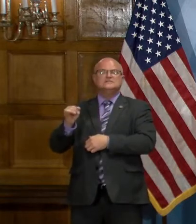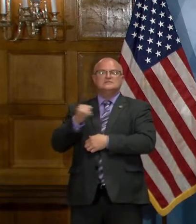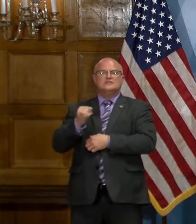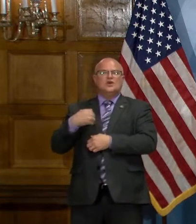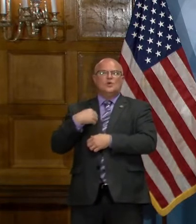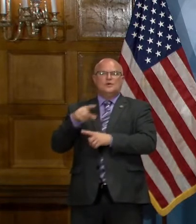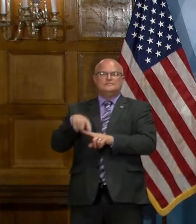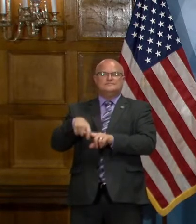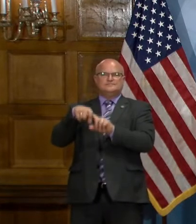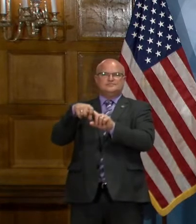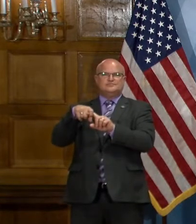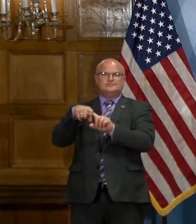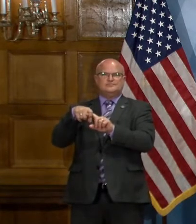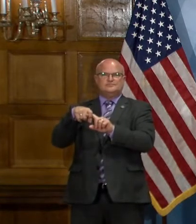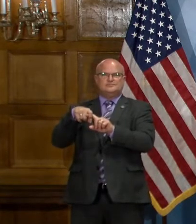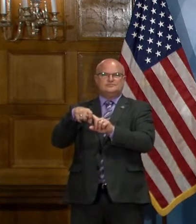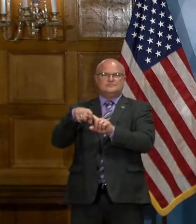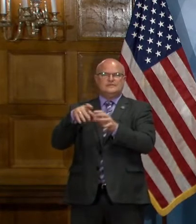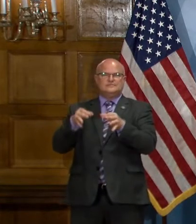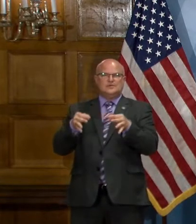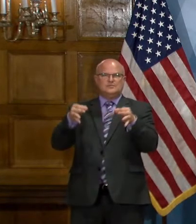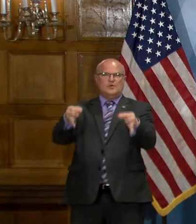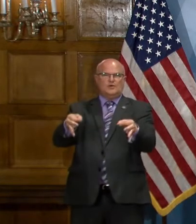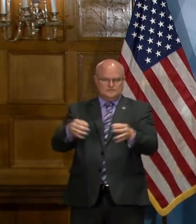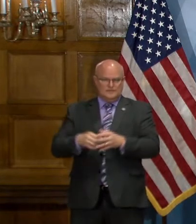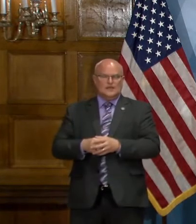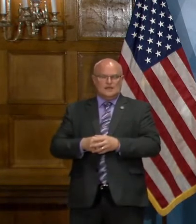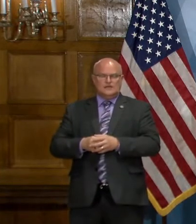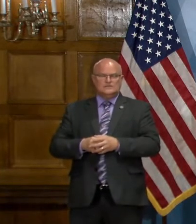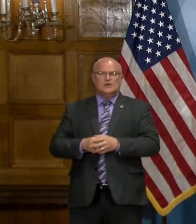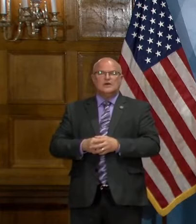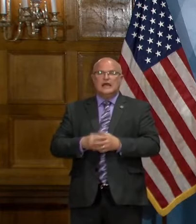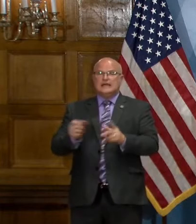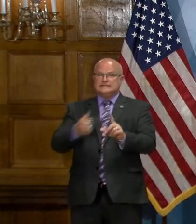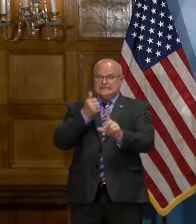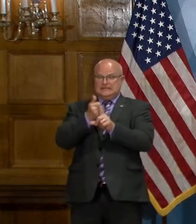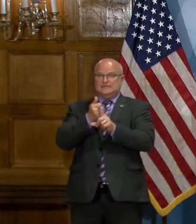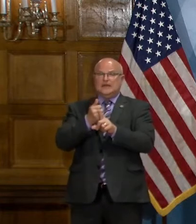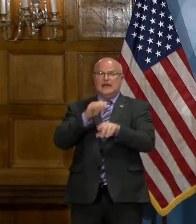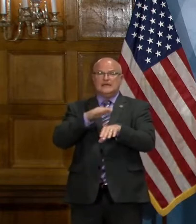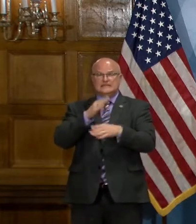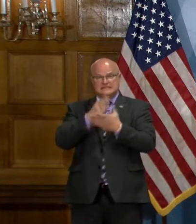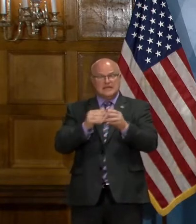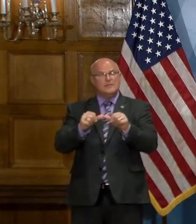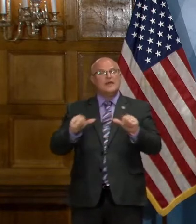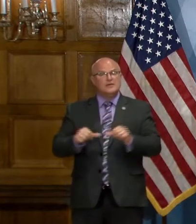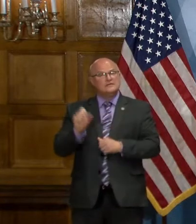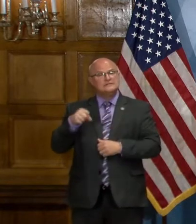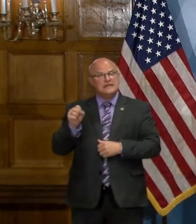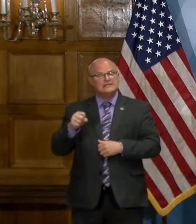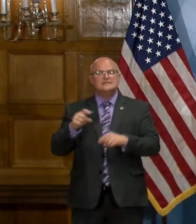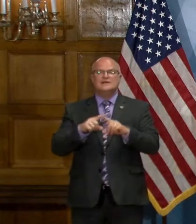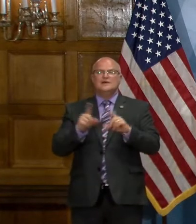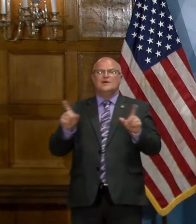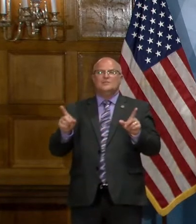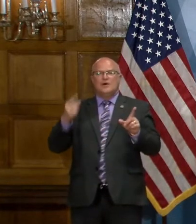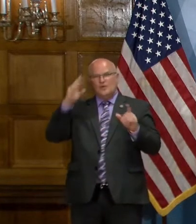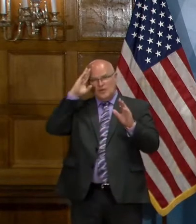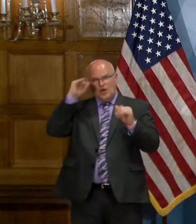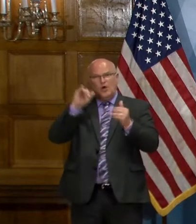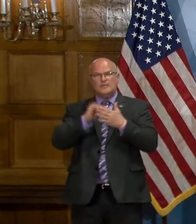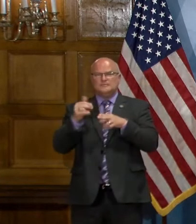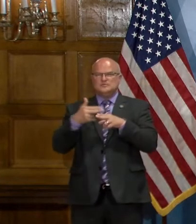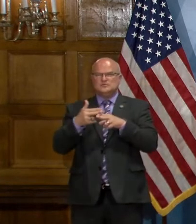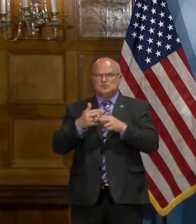those until the pause is lifted. So it does have an impact in some areas, but we hope that will be